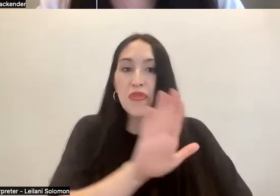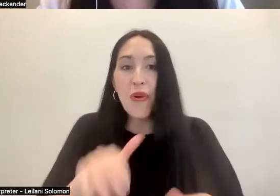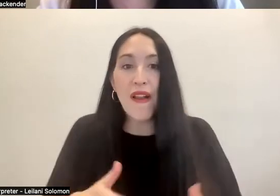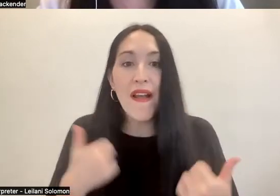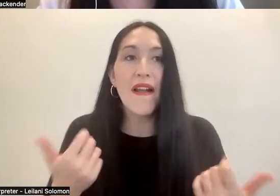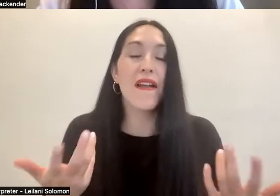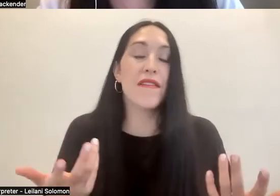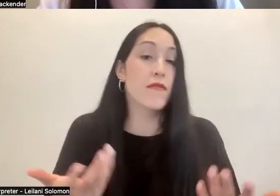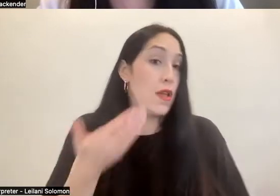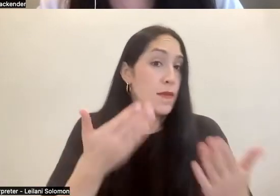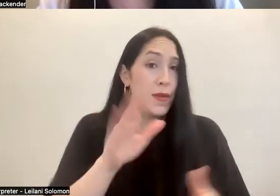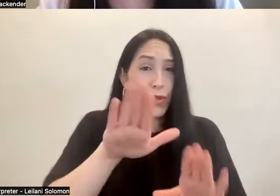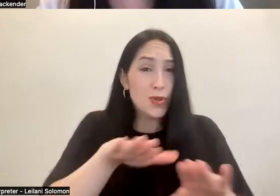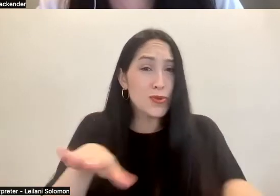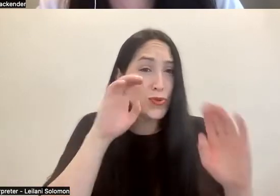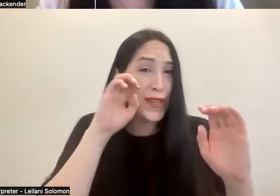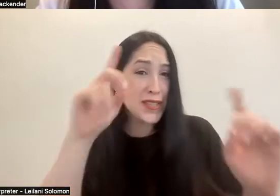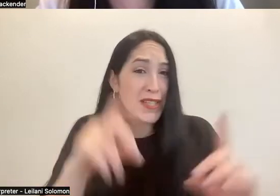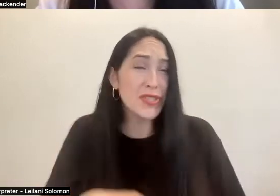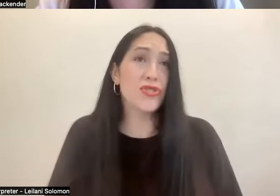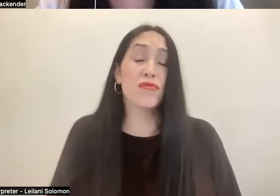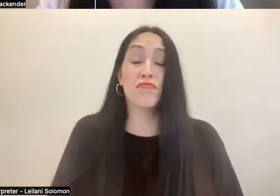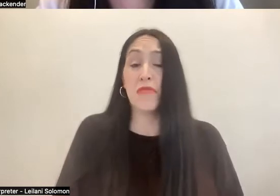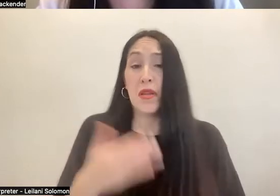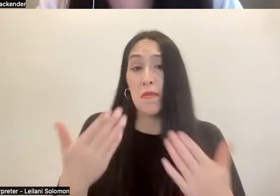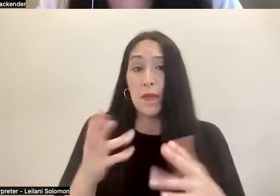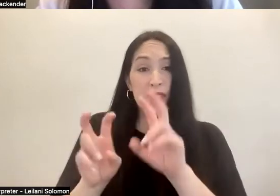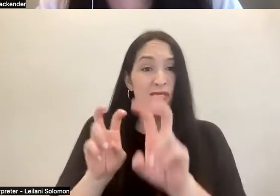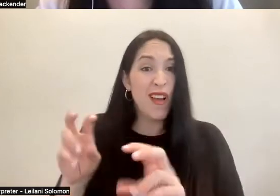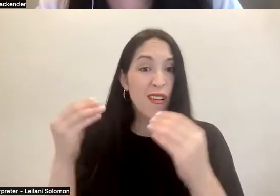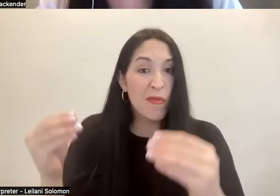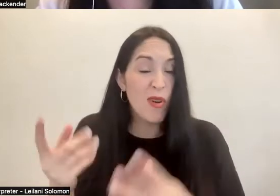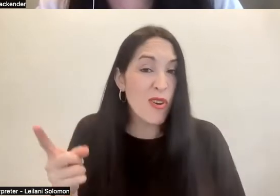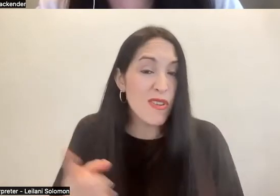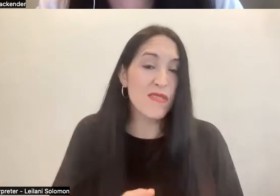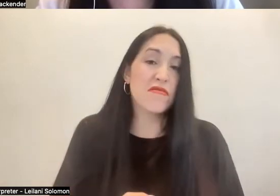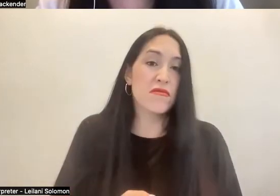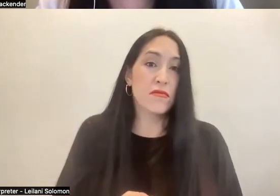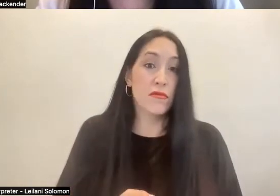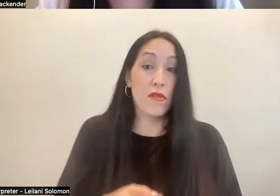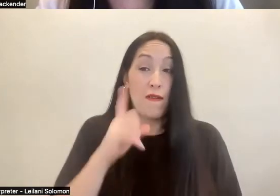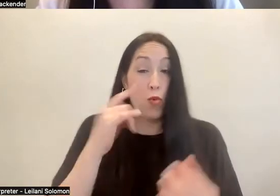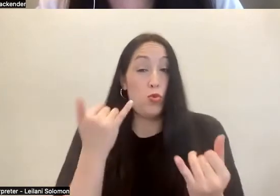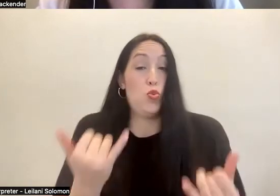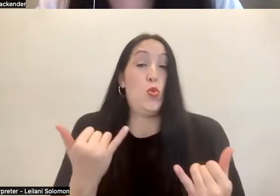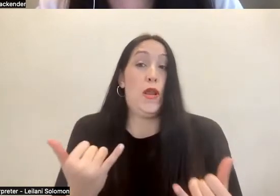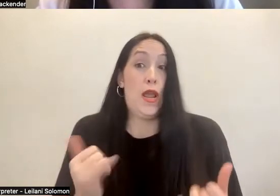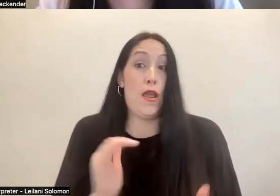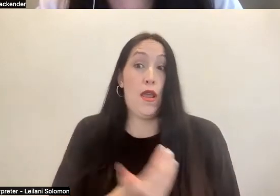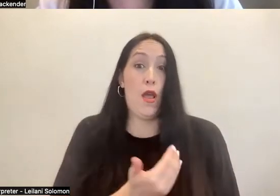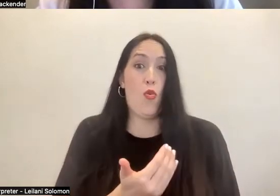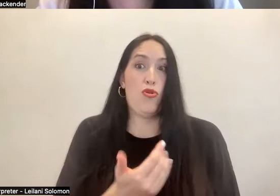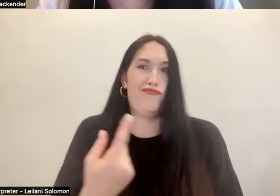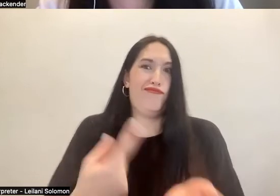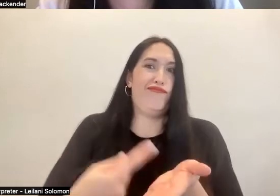It could be your children's education, or it could be the stock market. And I think for our purposes today, the stock market is kind of a